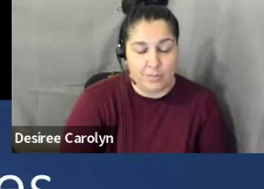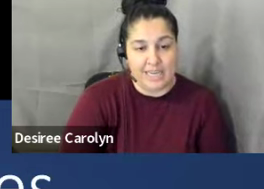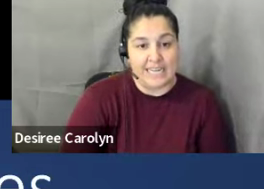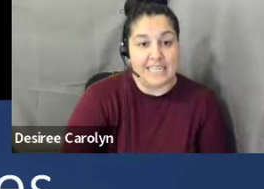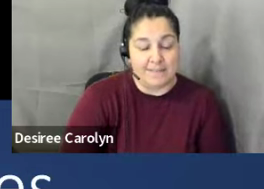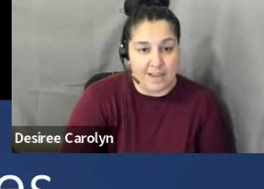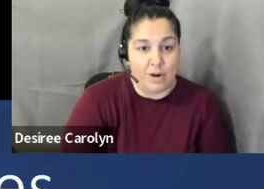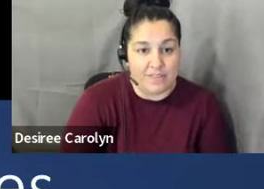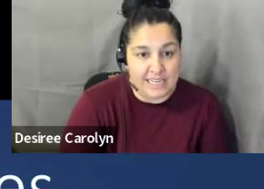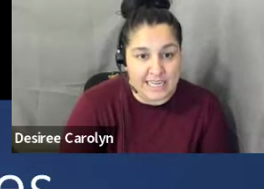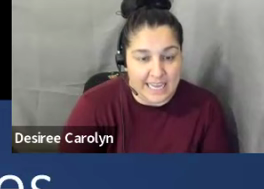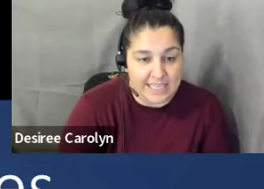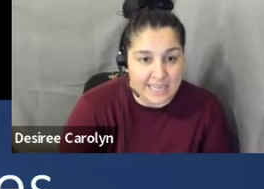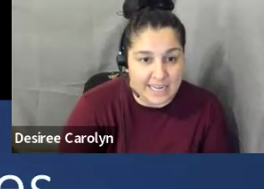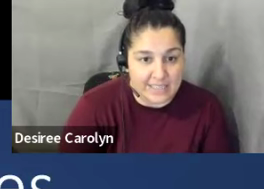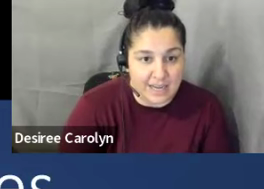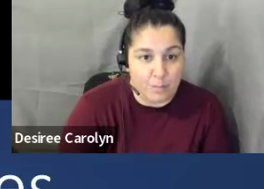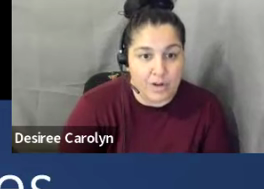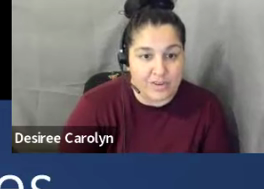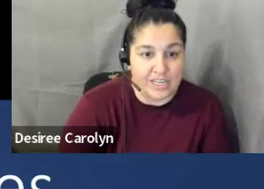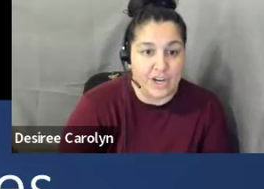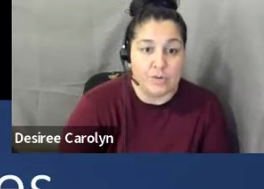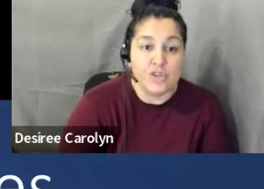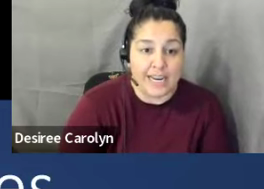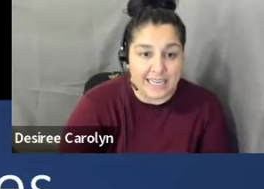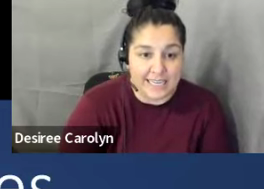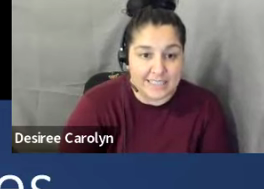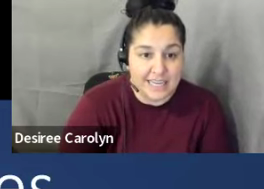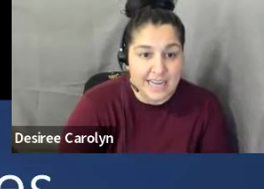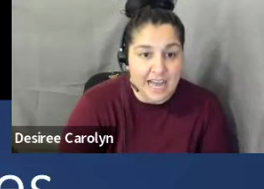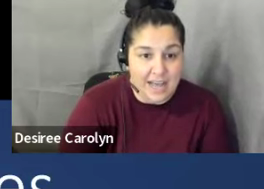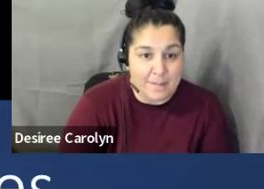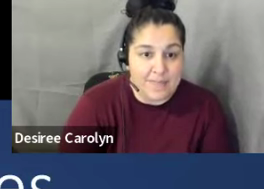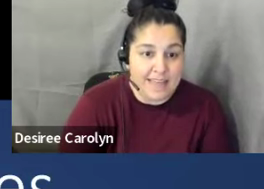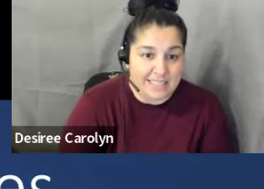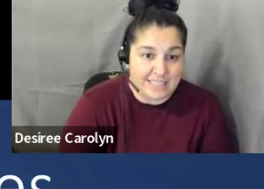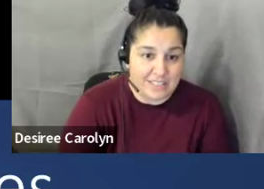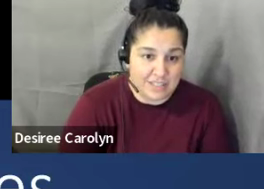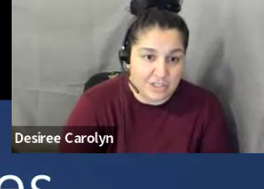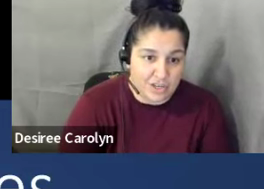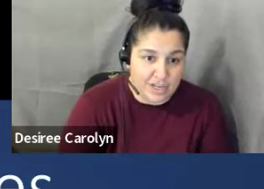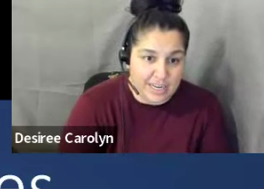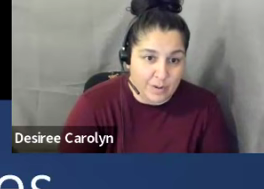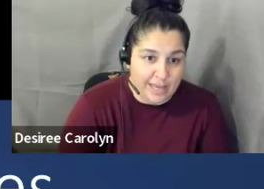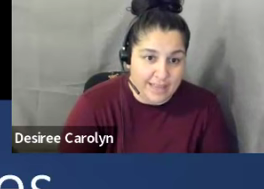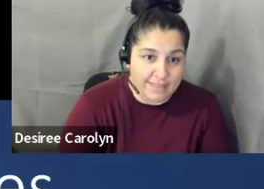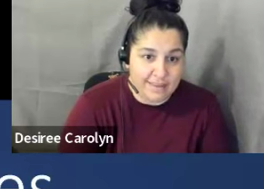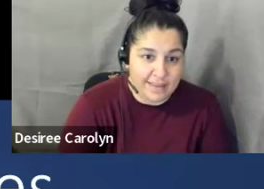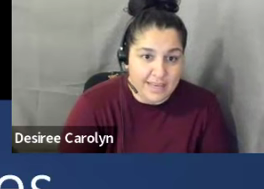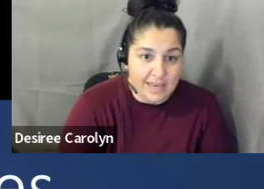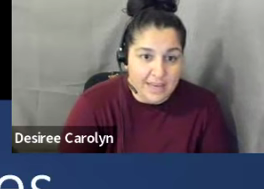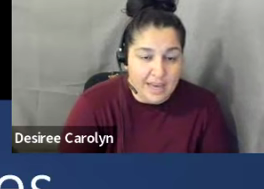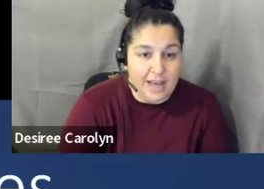so that we can identify where the need is and where they're going to go. Trainings, that's starting